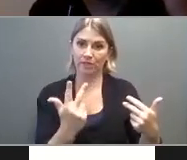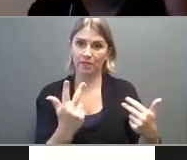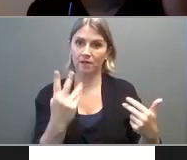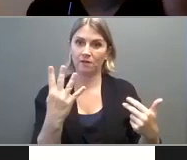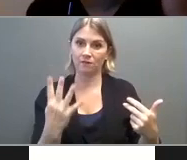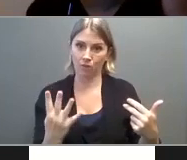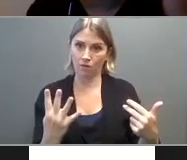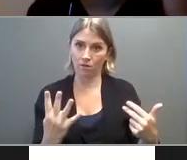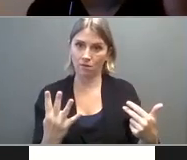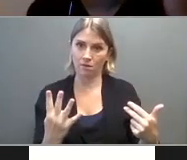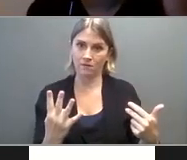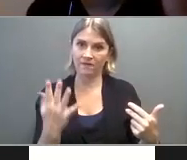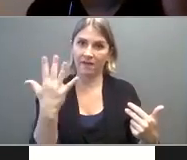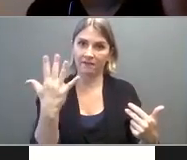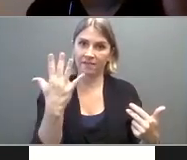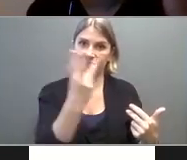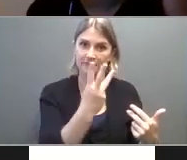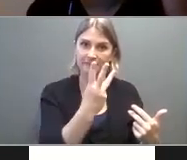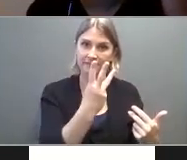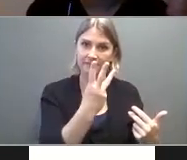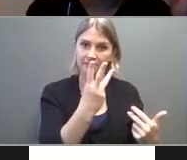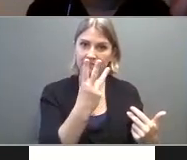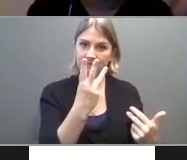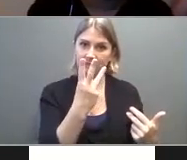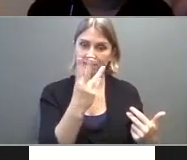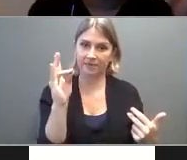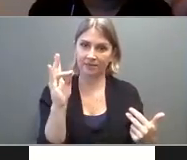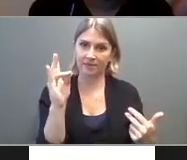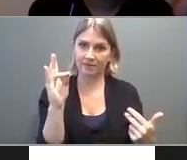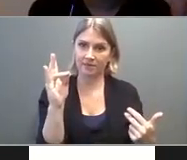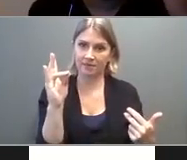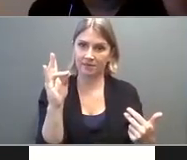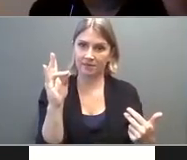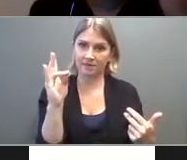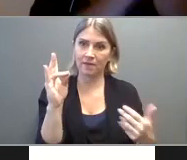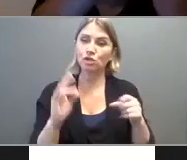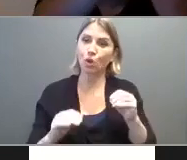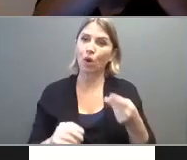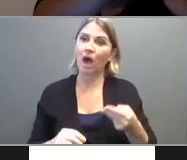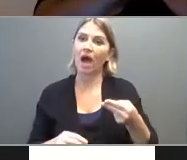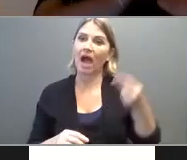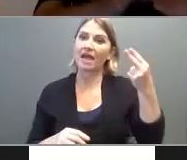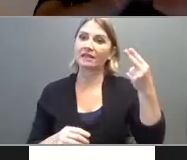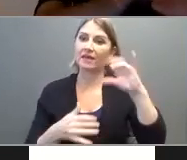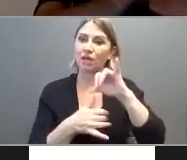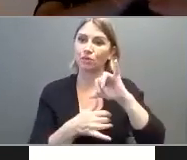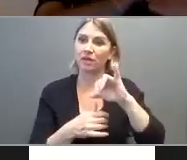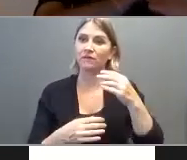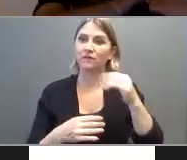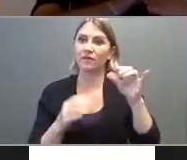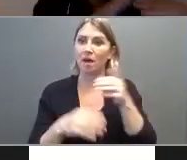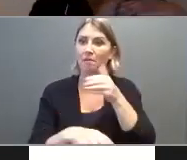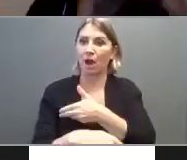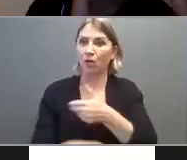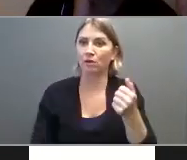3, 4, 5, 6, 7, I guess, yes. So height 3, 2 to the power of 3, that gives me